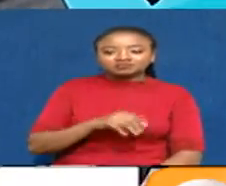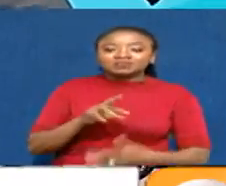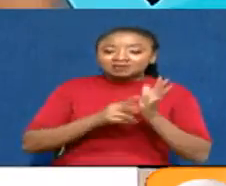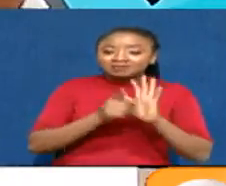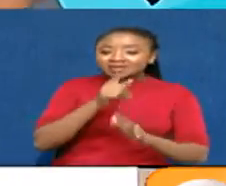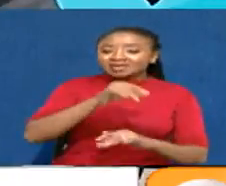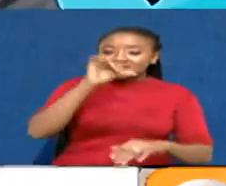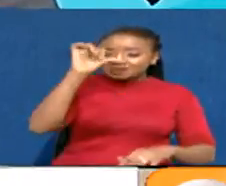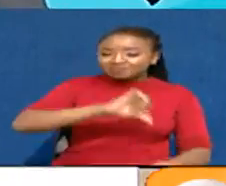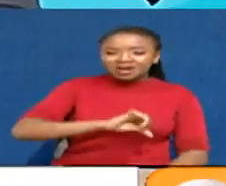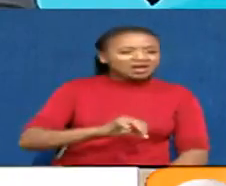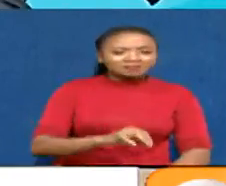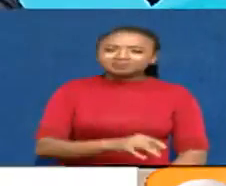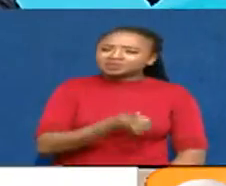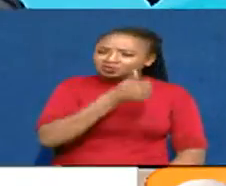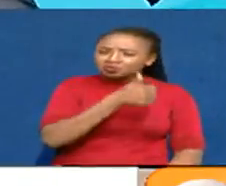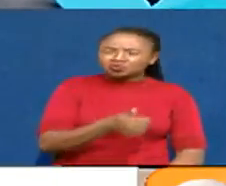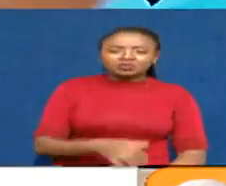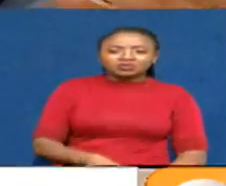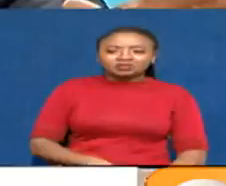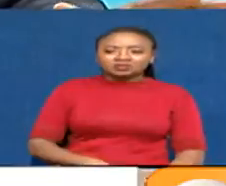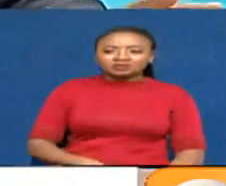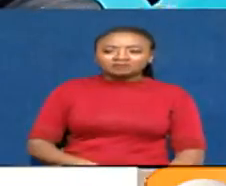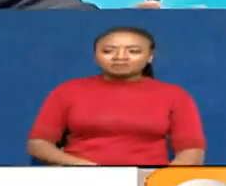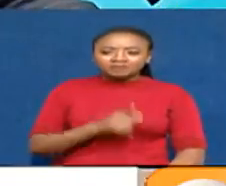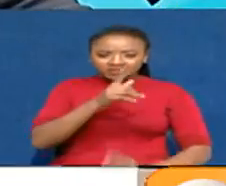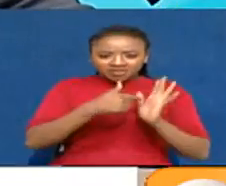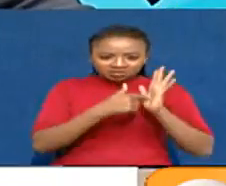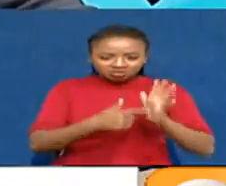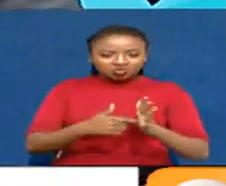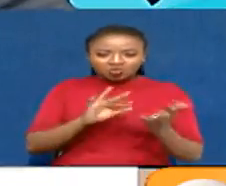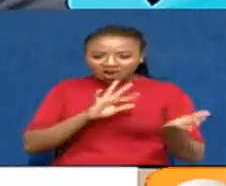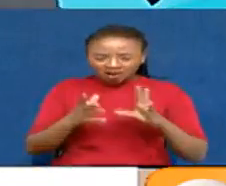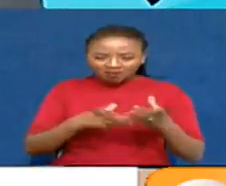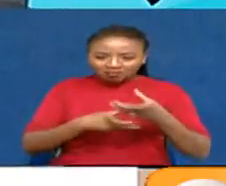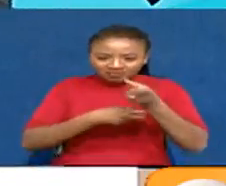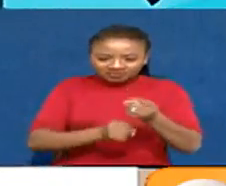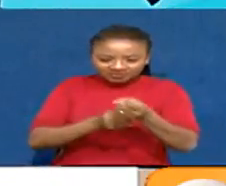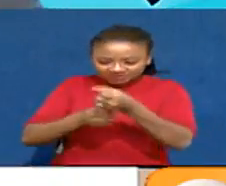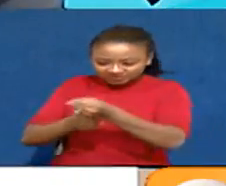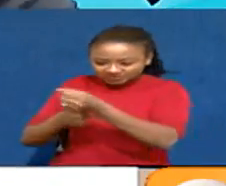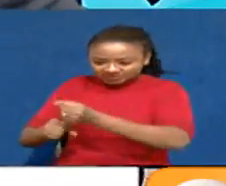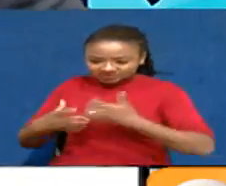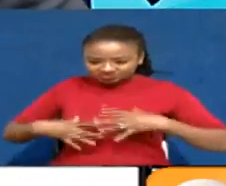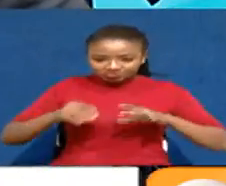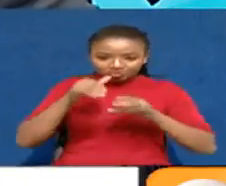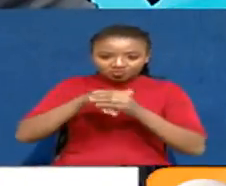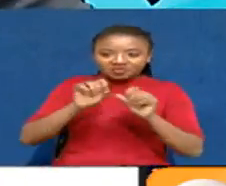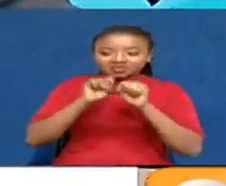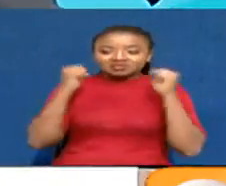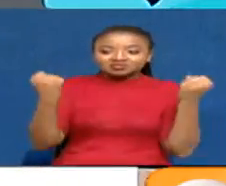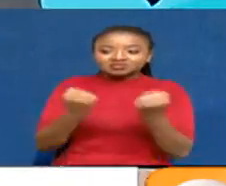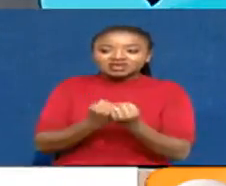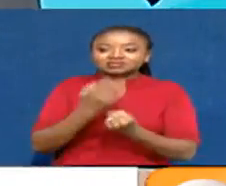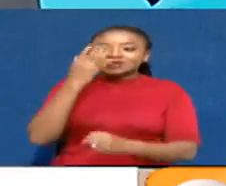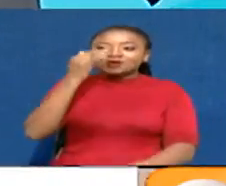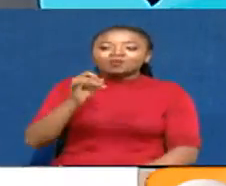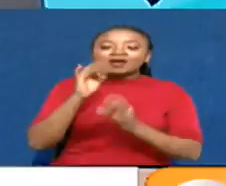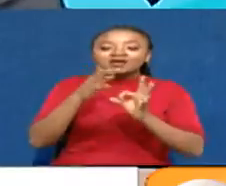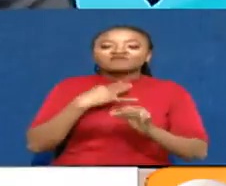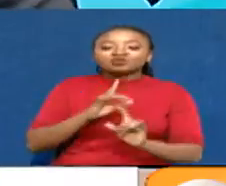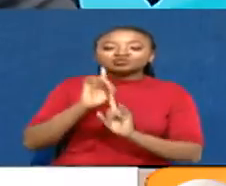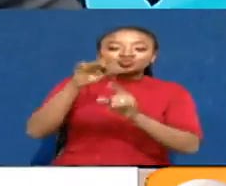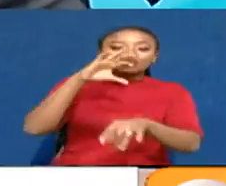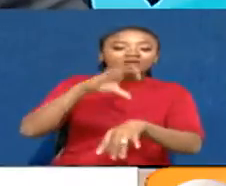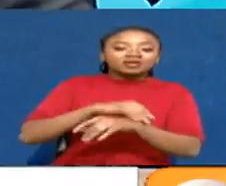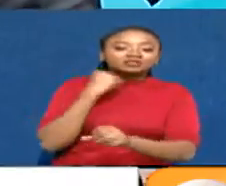The CRB is a good thing. It, in fact, creates a layer of trust in society. Yeah. Because, as Honorable said, when you want to go get a